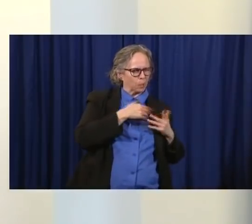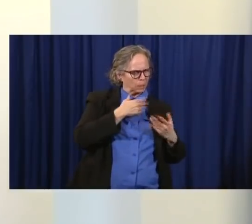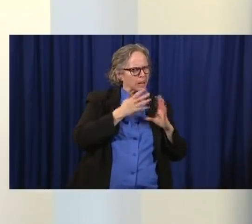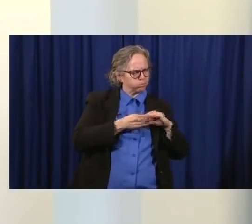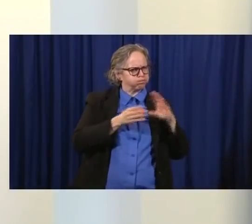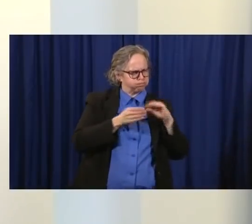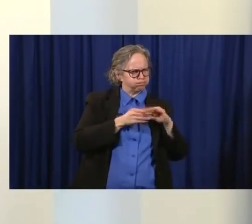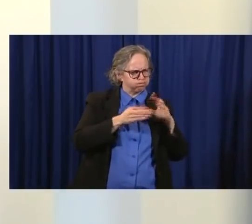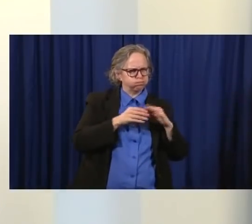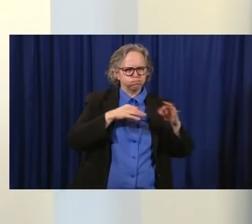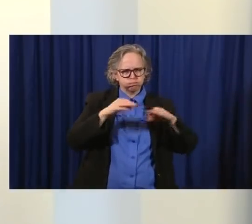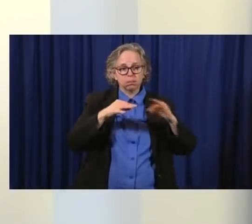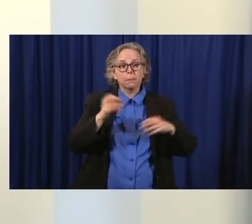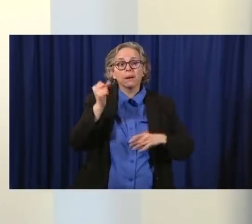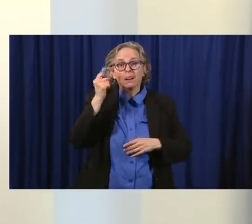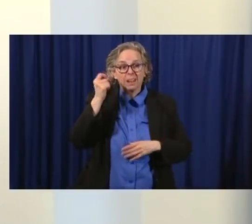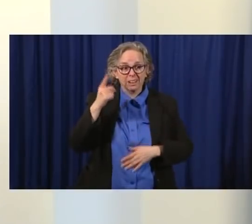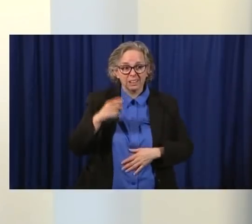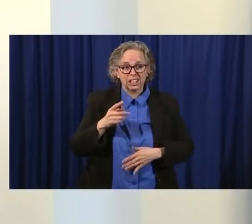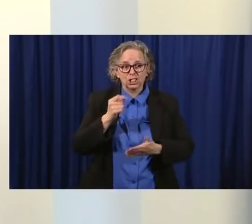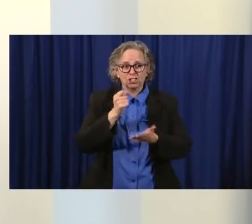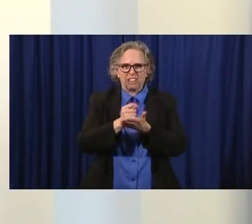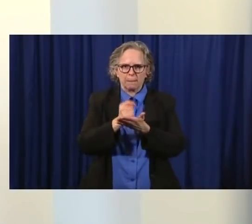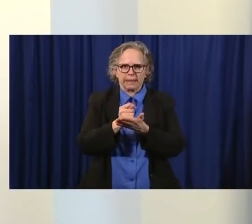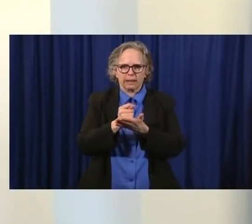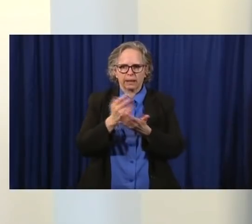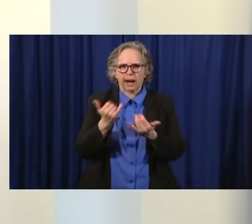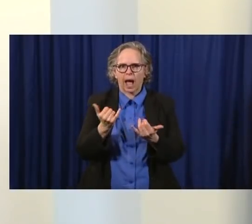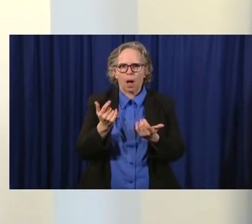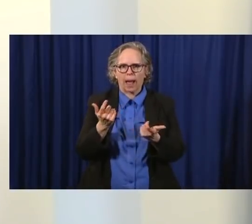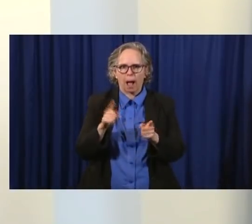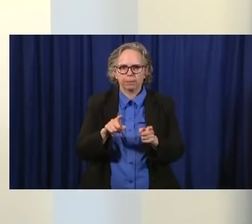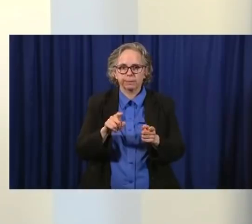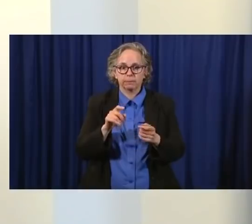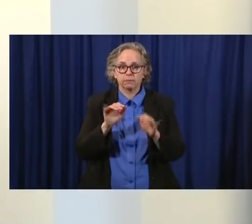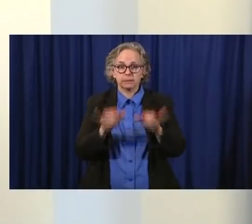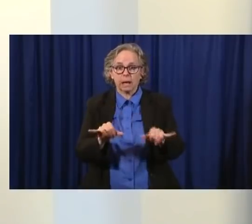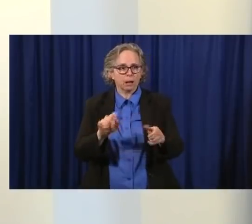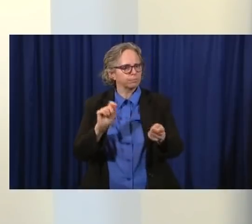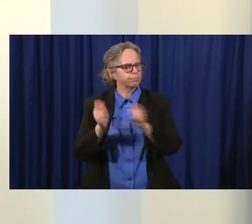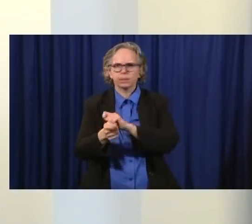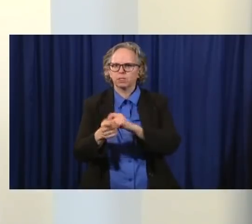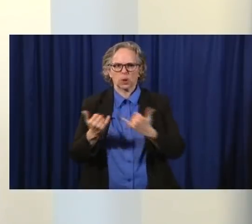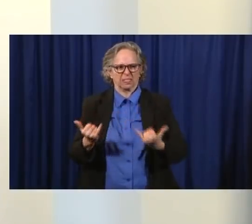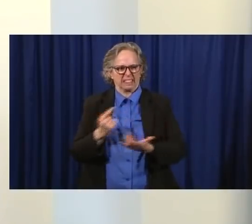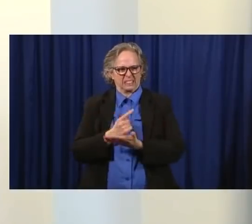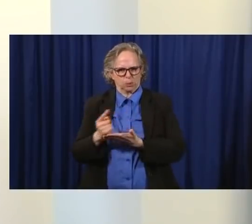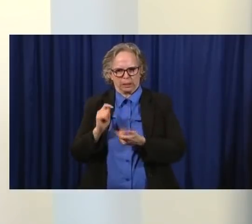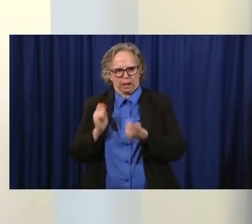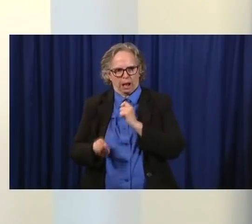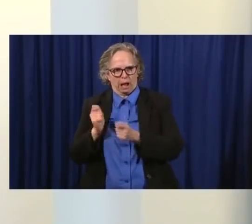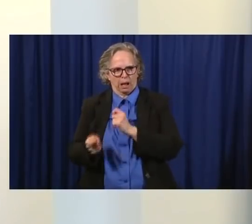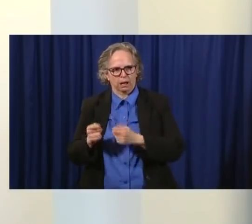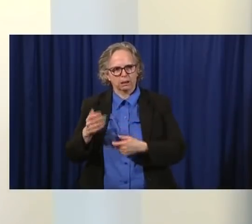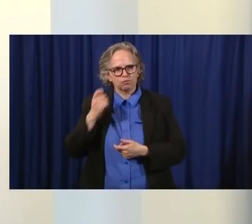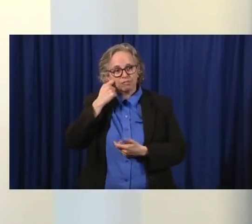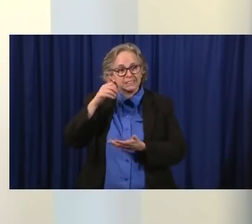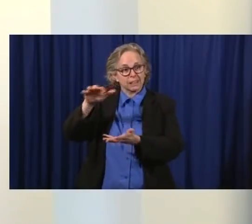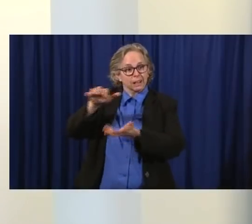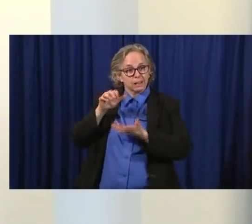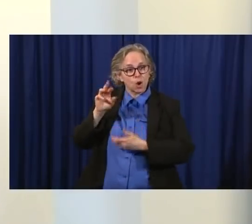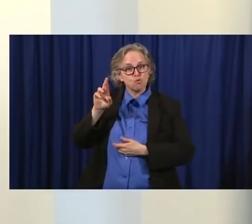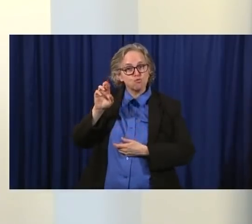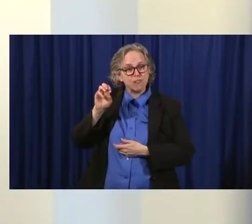treatments are evolving. Just this week, we received our first shipments of remdesivir, which is an